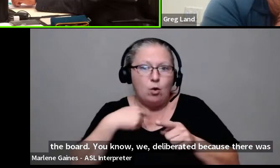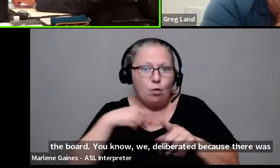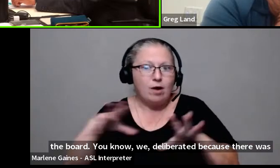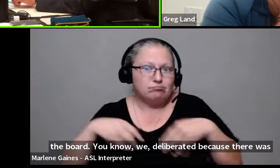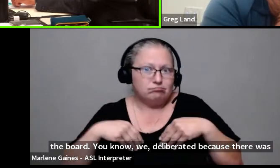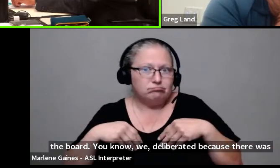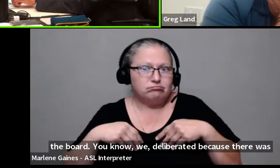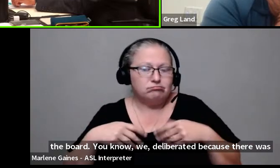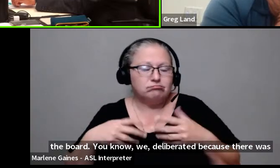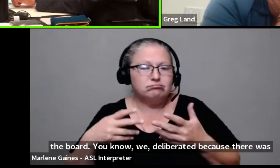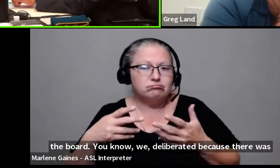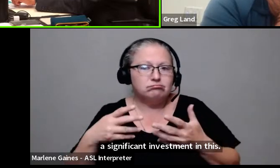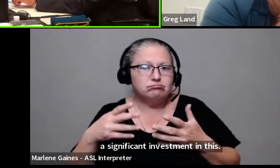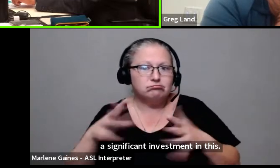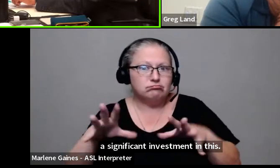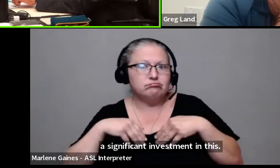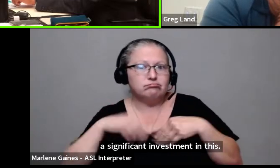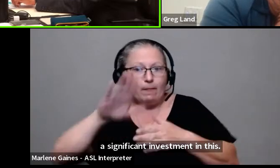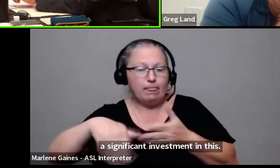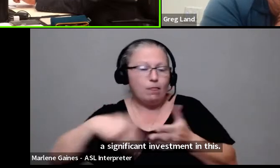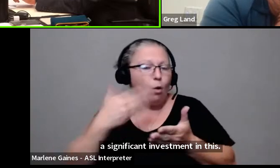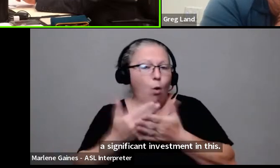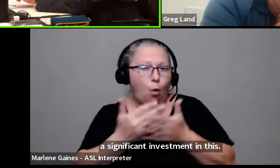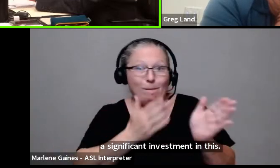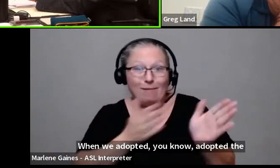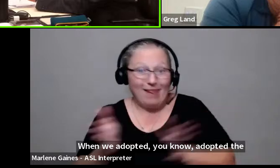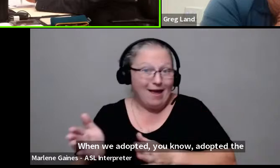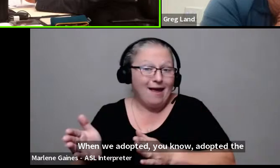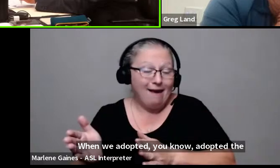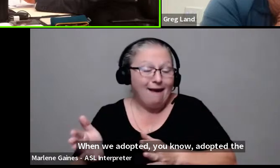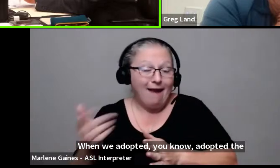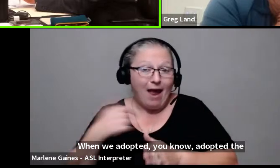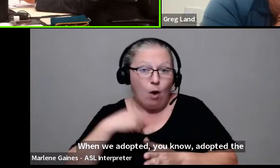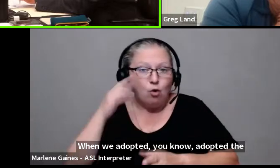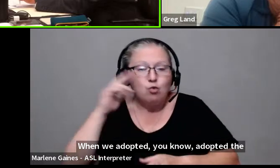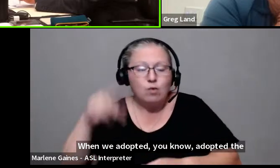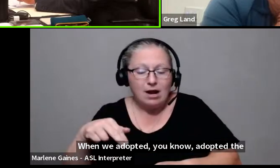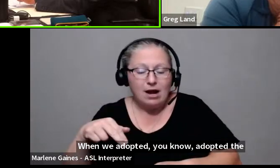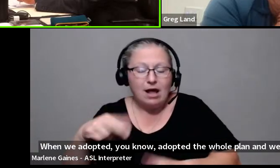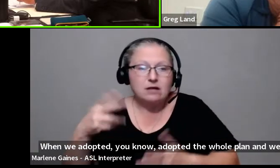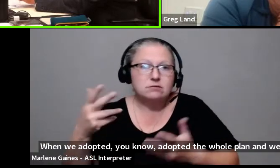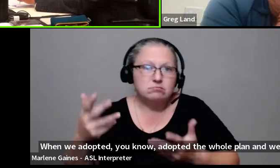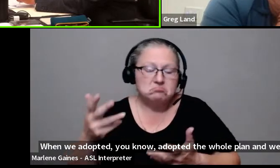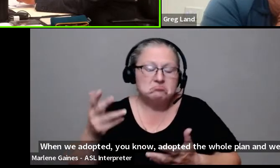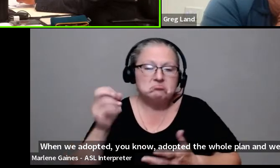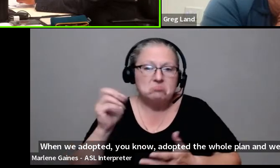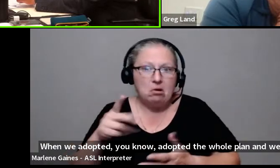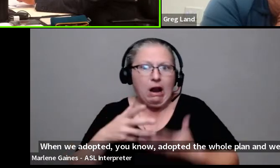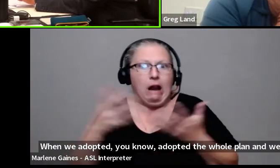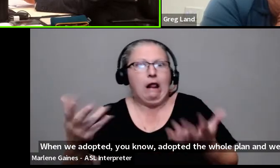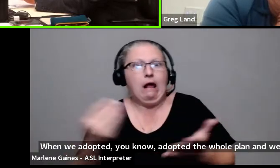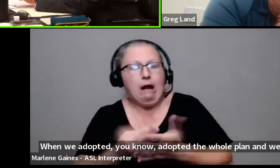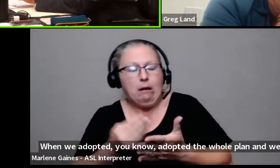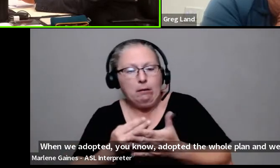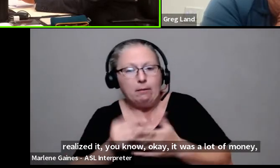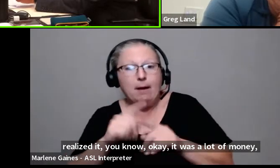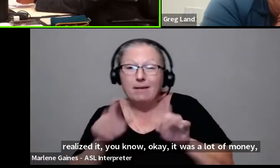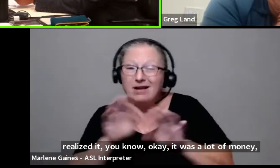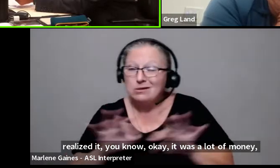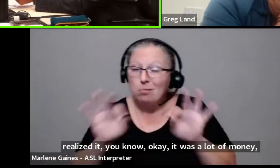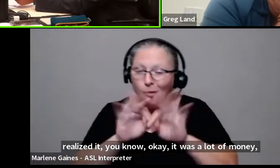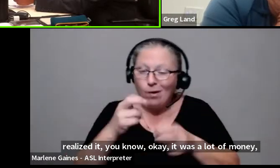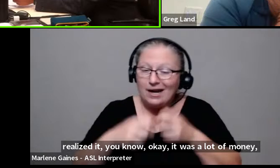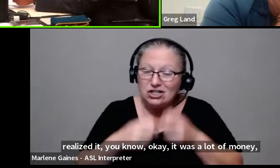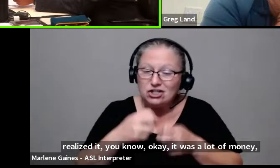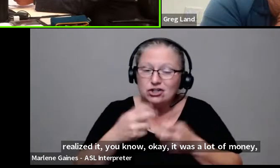adopted the whole plan. And we realized that, okay, it was a lot of money, but it was an important